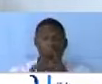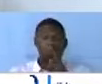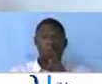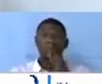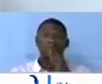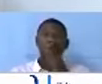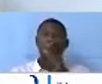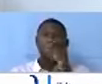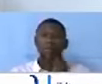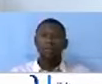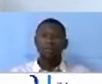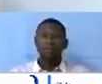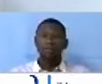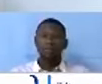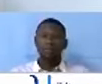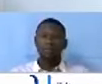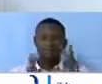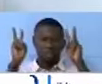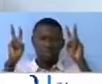he?